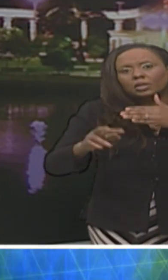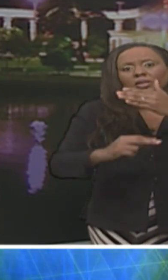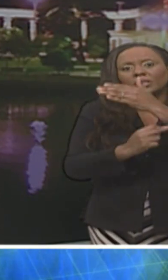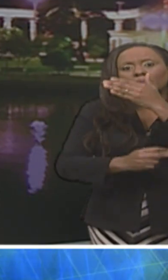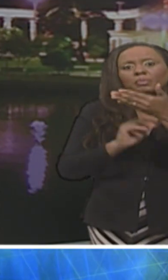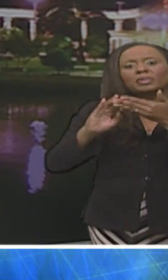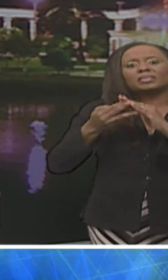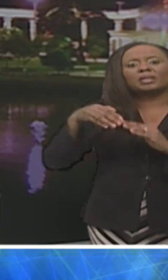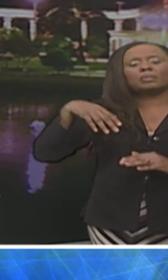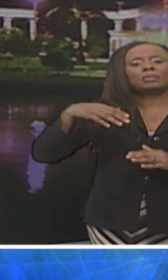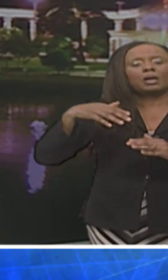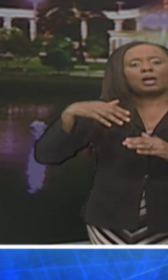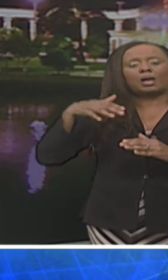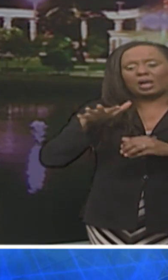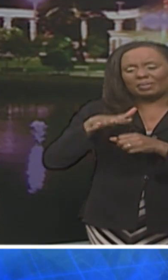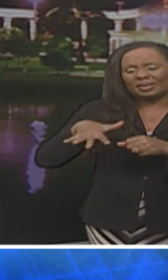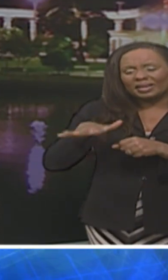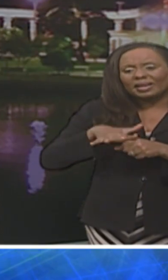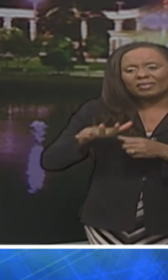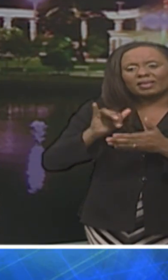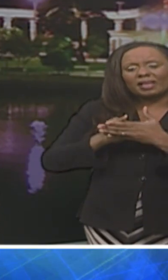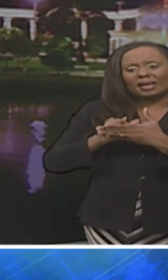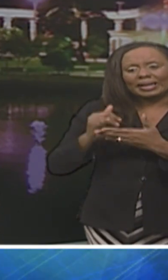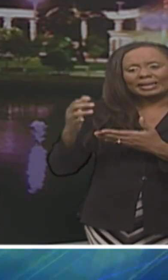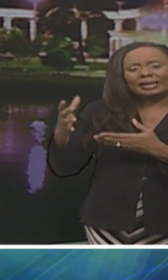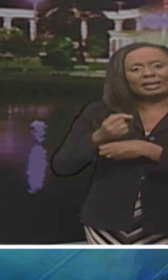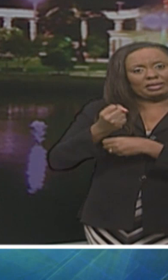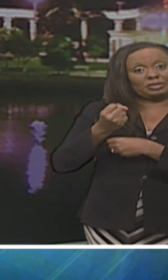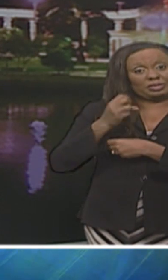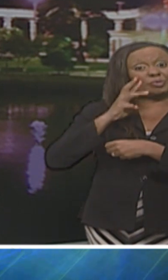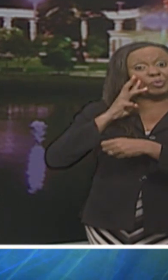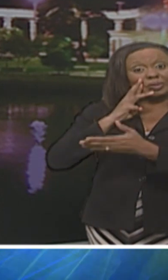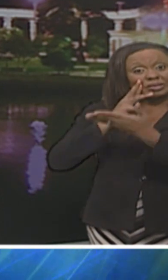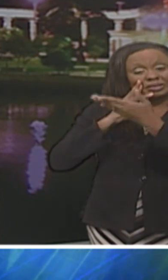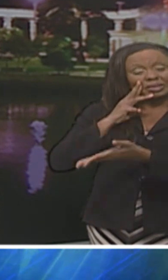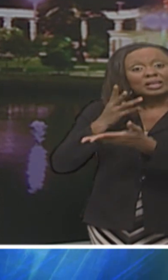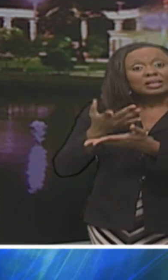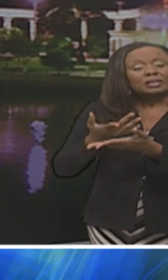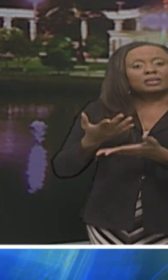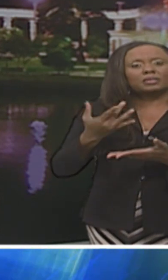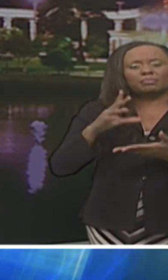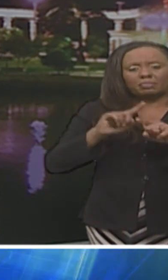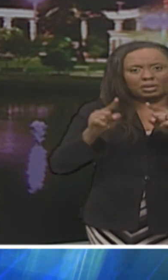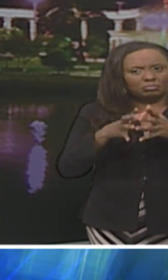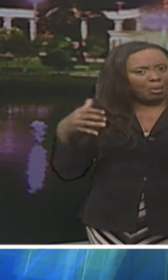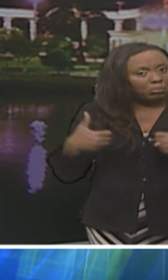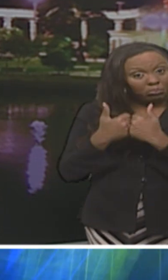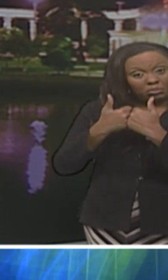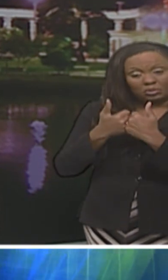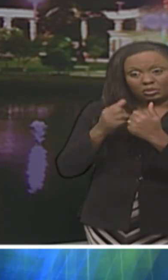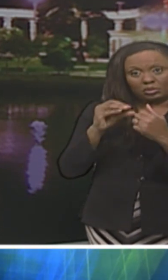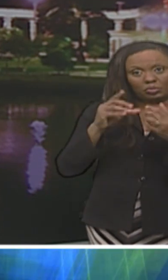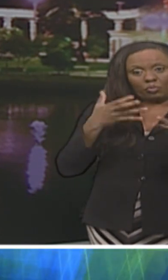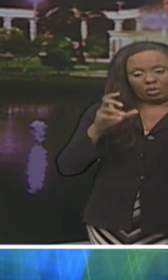by taking off a number of those key residential commercials that are having challenges on the network. We're actually reverting them,